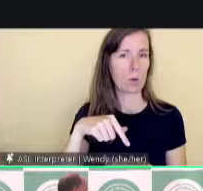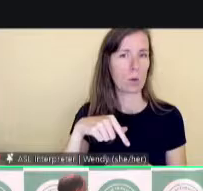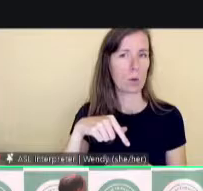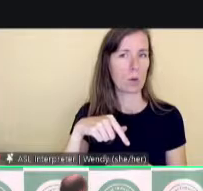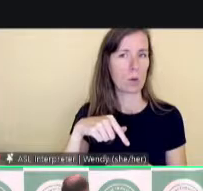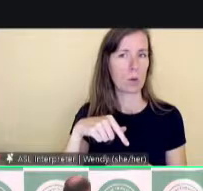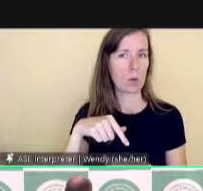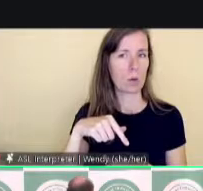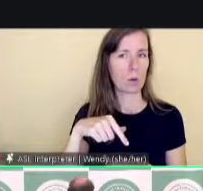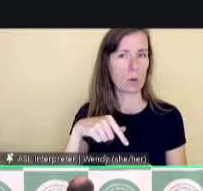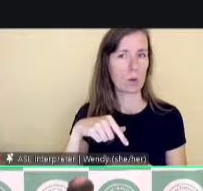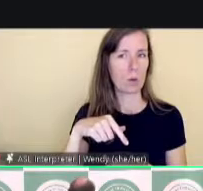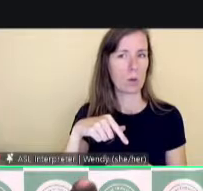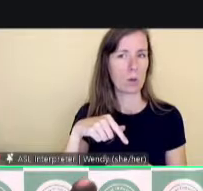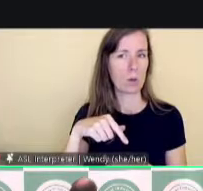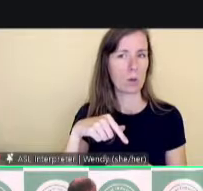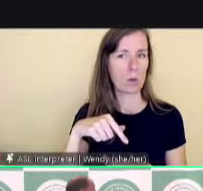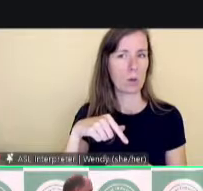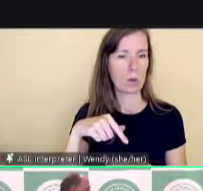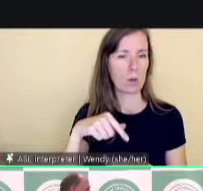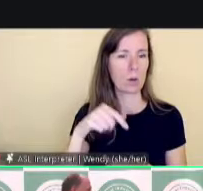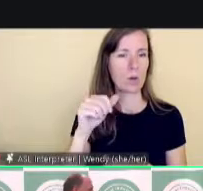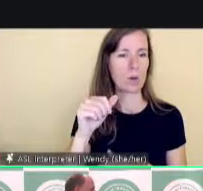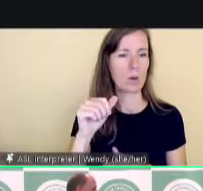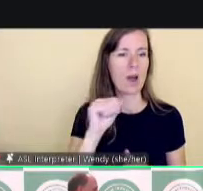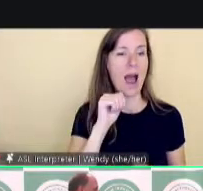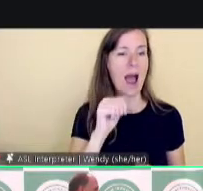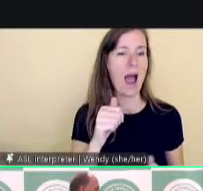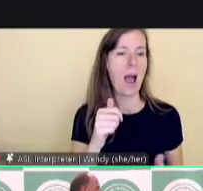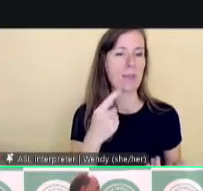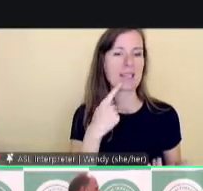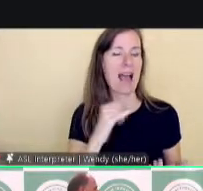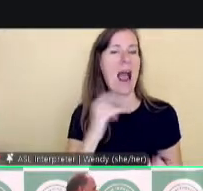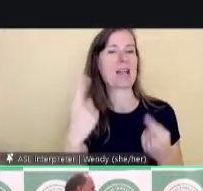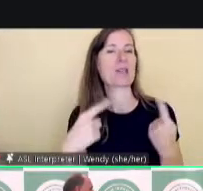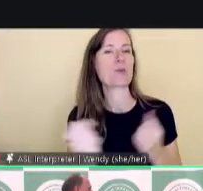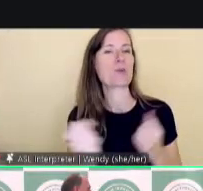try I'm to... not saying I disagree with that. No, I'm just trying to make sure I understand.